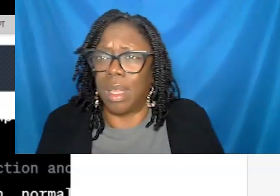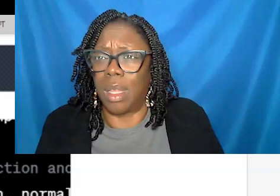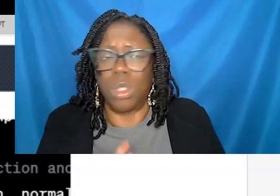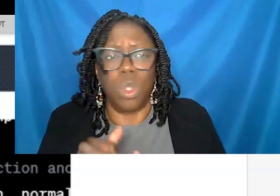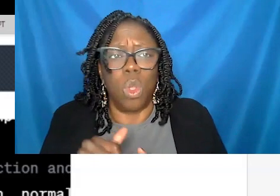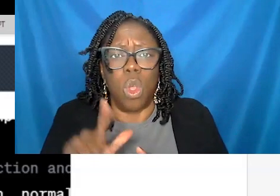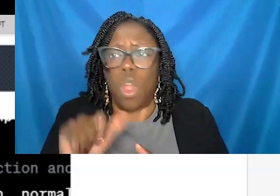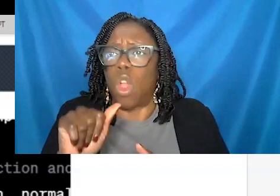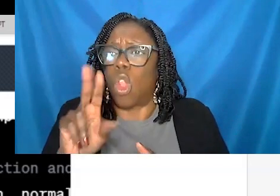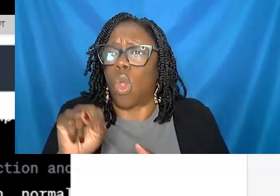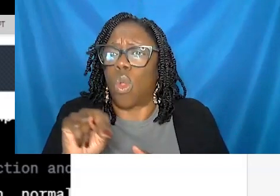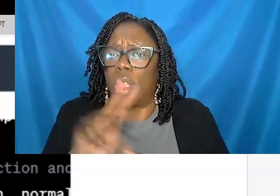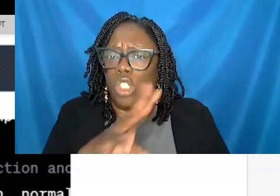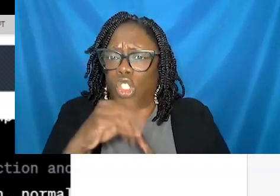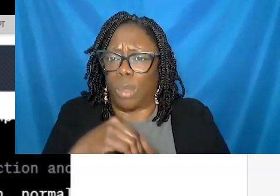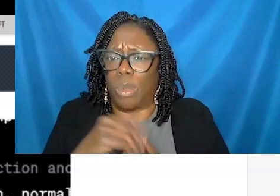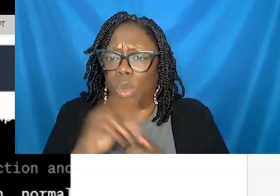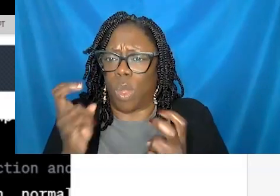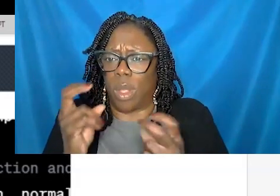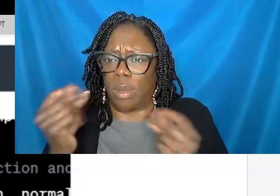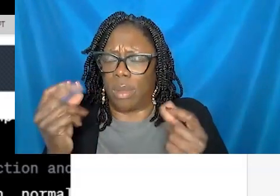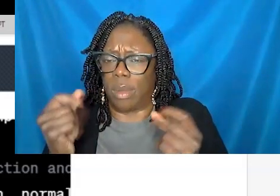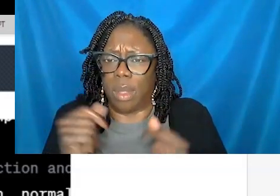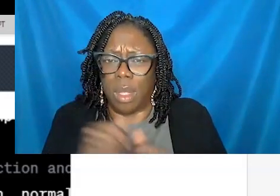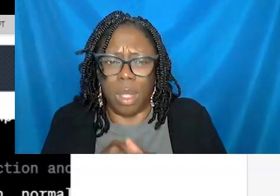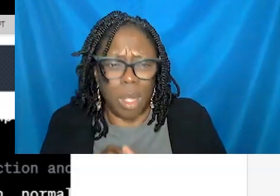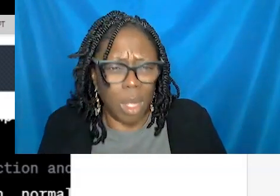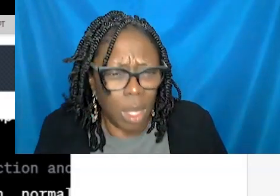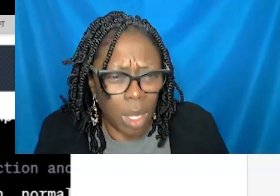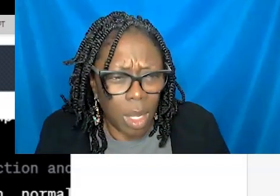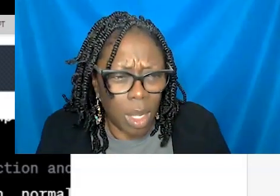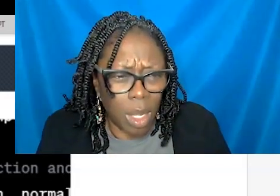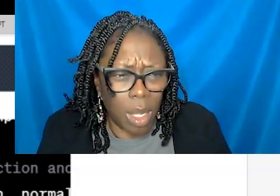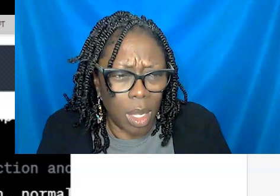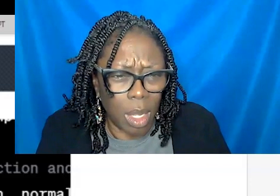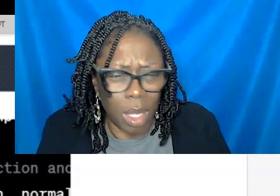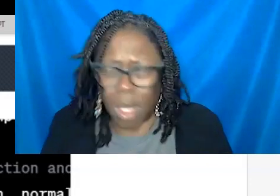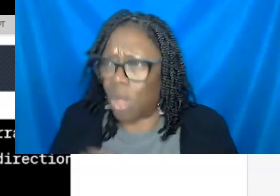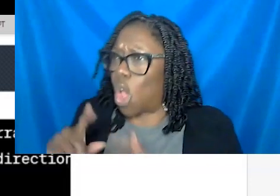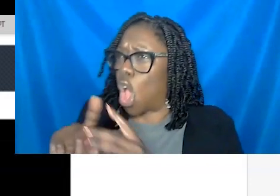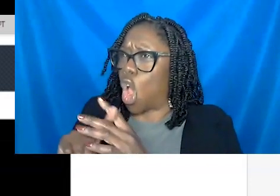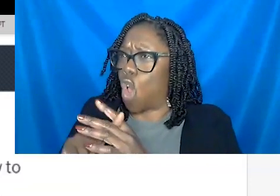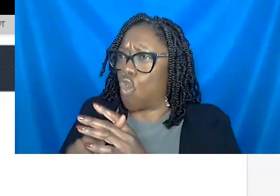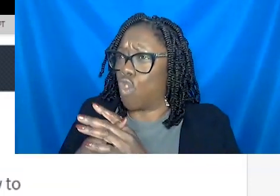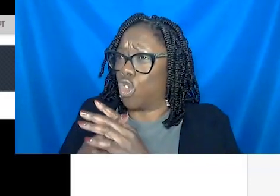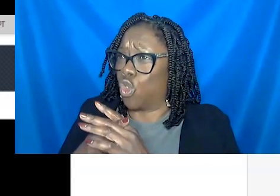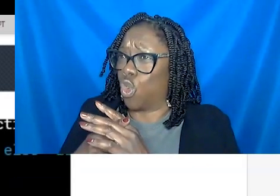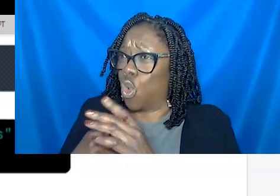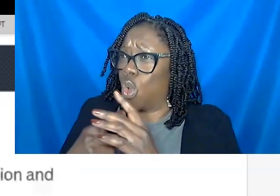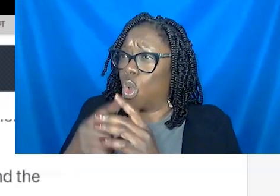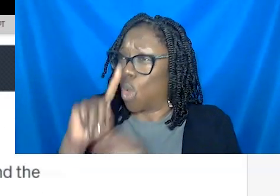quick and kind of I just got one question. give a brief demo about. So if you went back to that original question, instead of putting Python, you put C# or